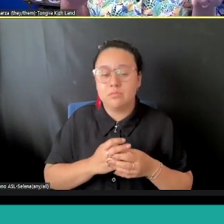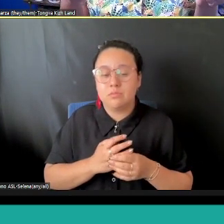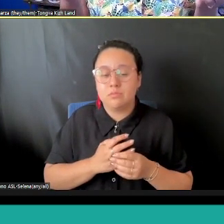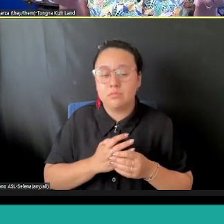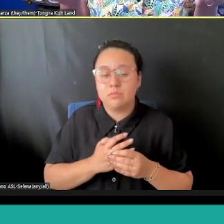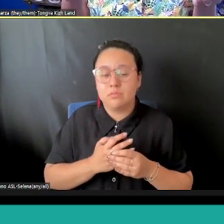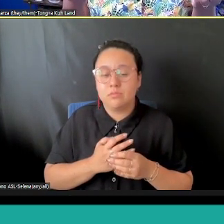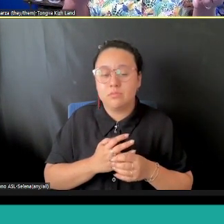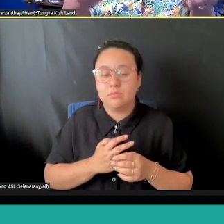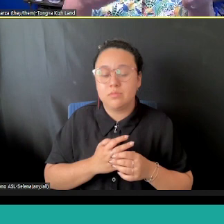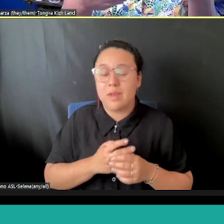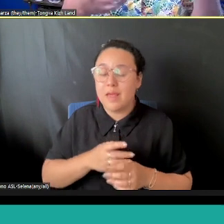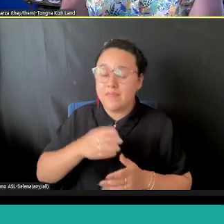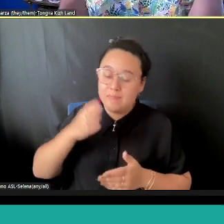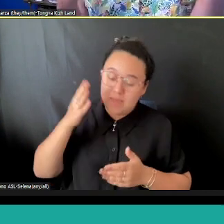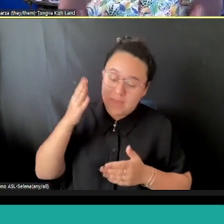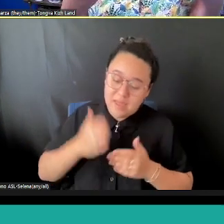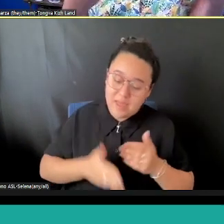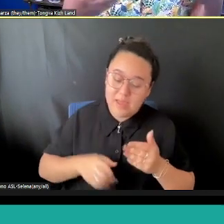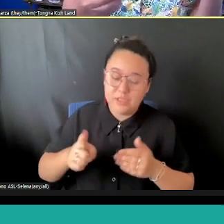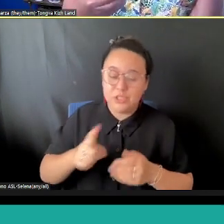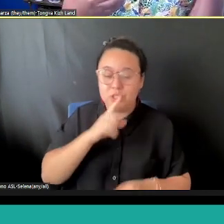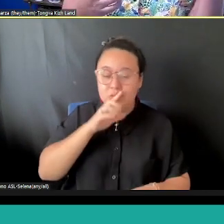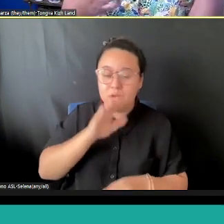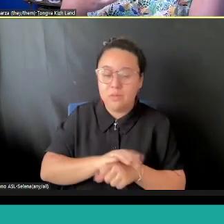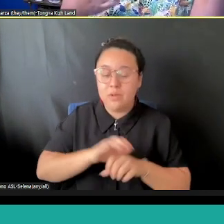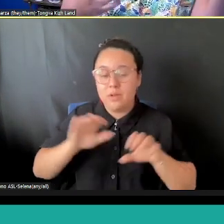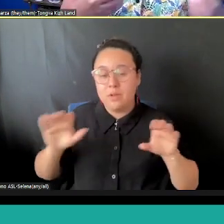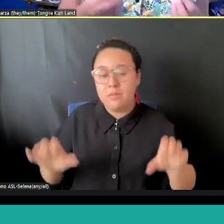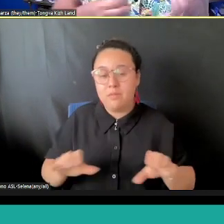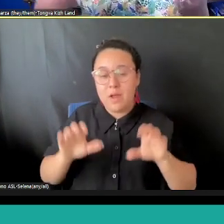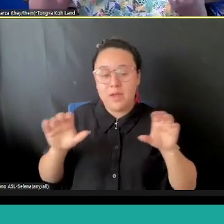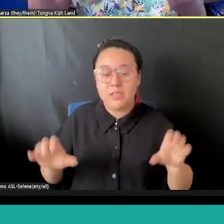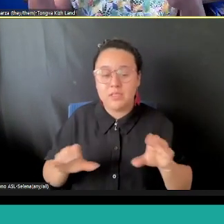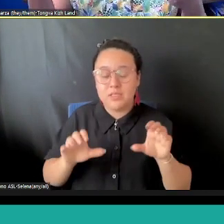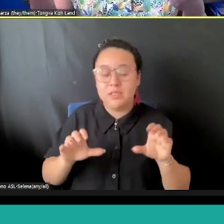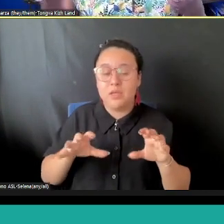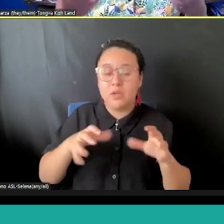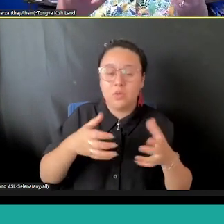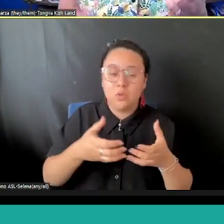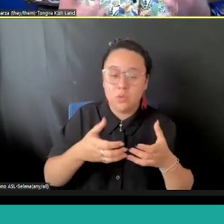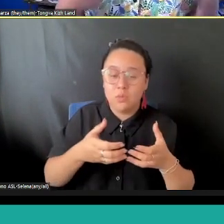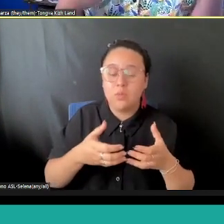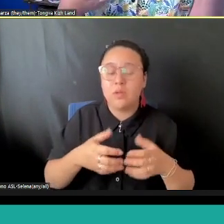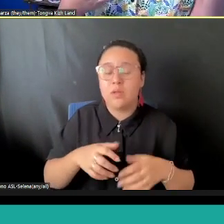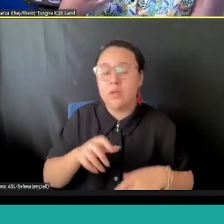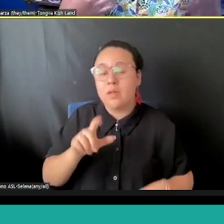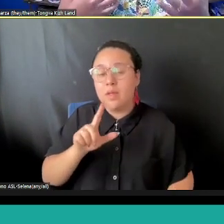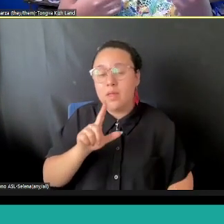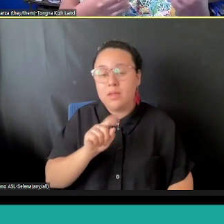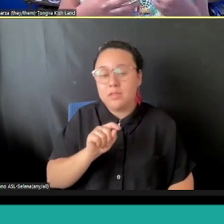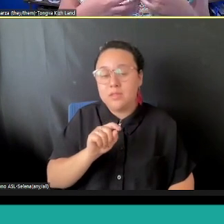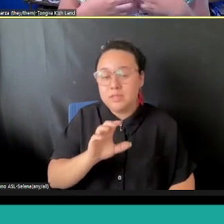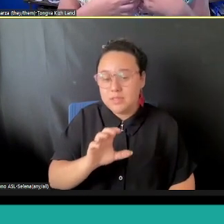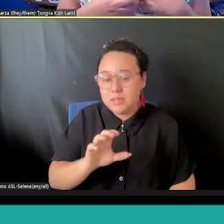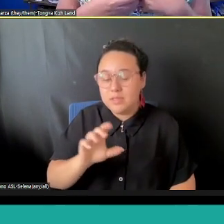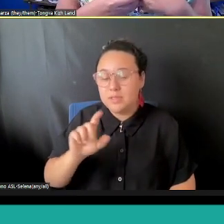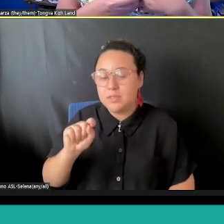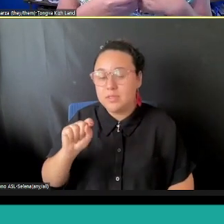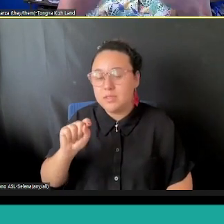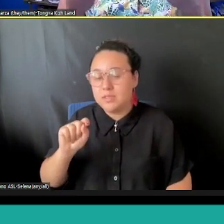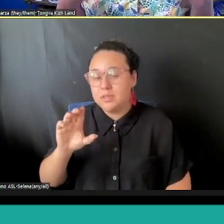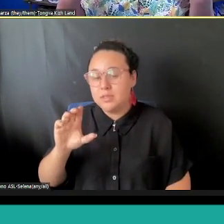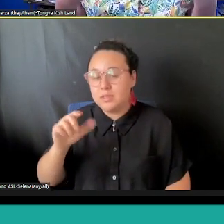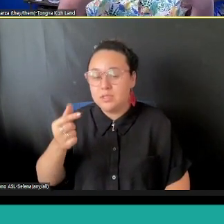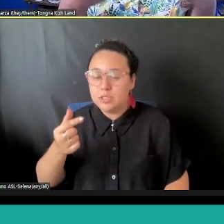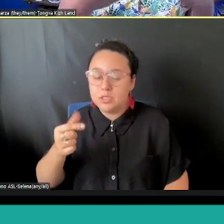dedicated to the practice, right? Like as a collective and as the LTC and the work that she did with TCG and the NEA, it's